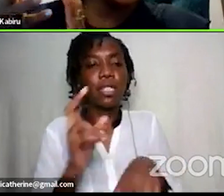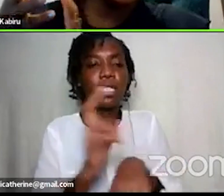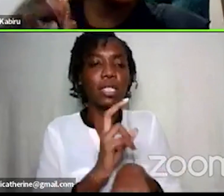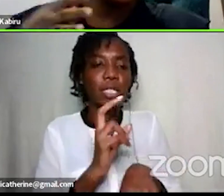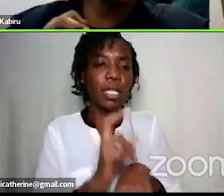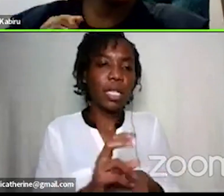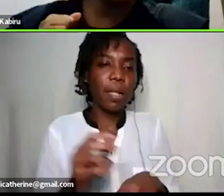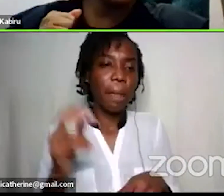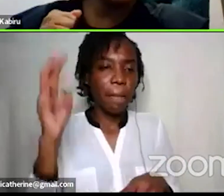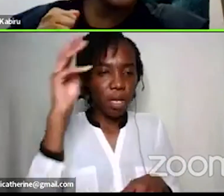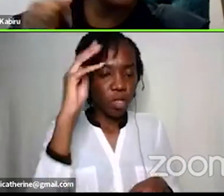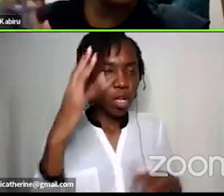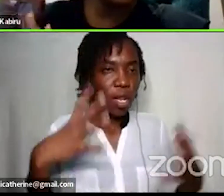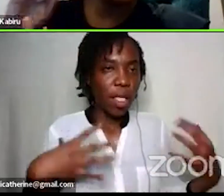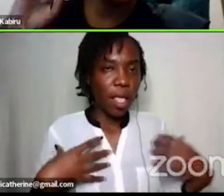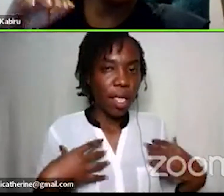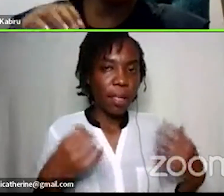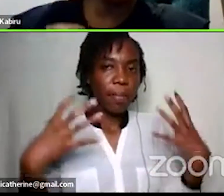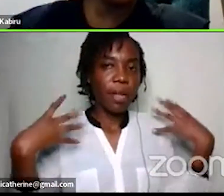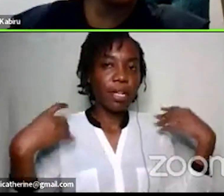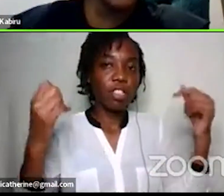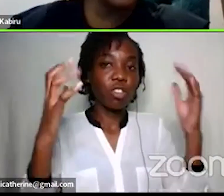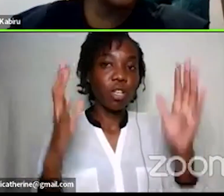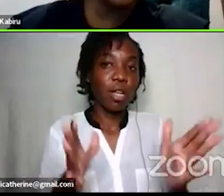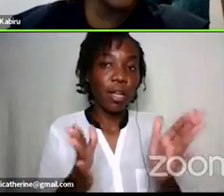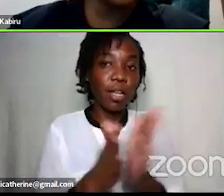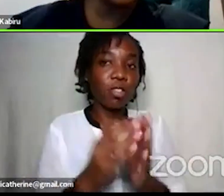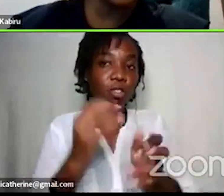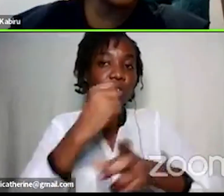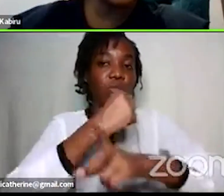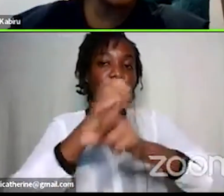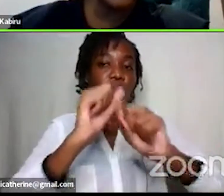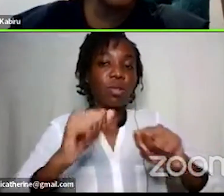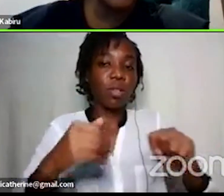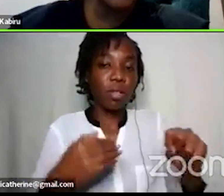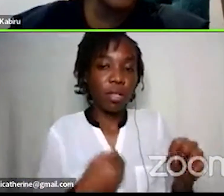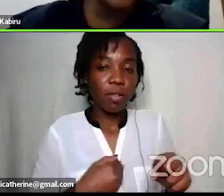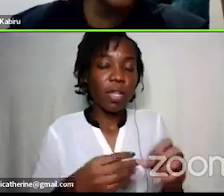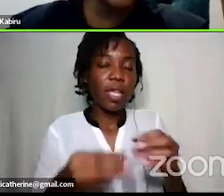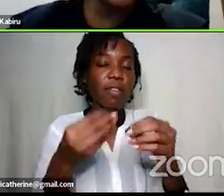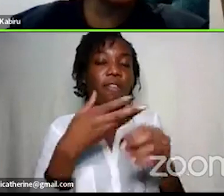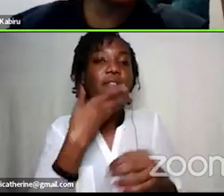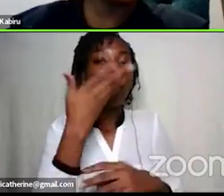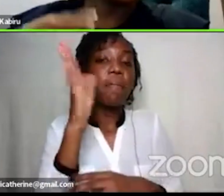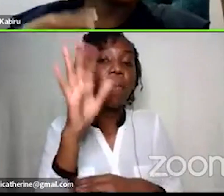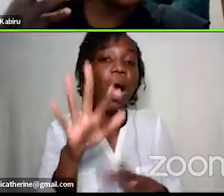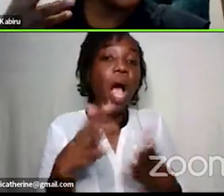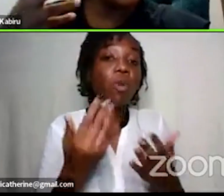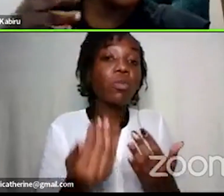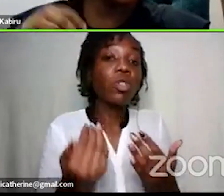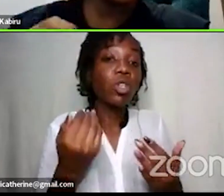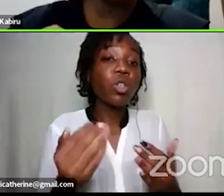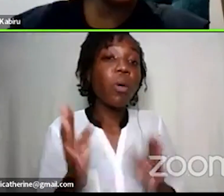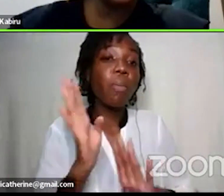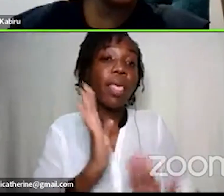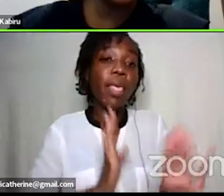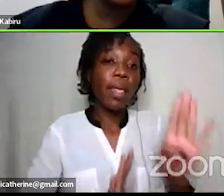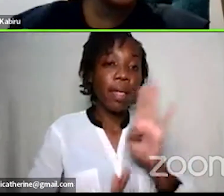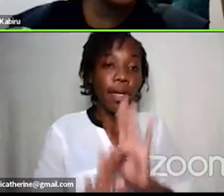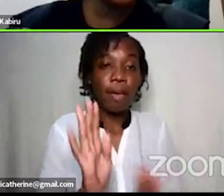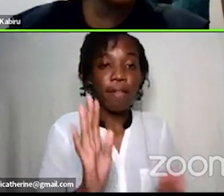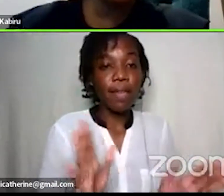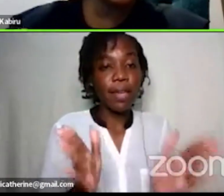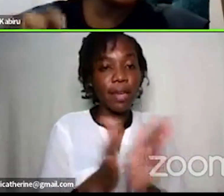practitioner. Schools would be good avenue to give you feedback on how the child is behaving, or around their